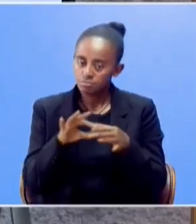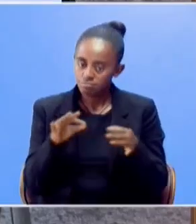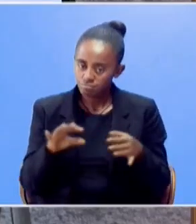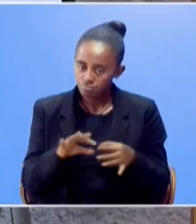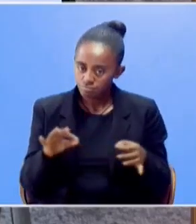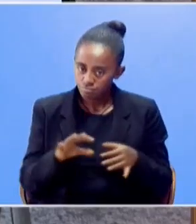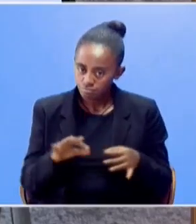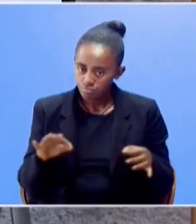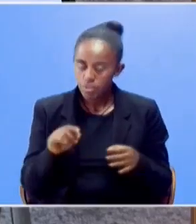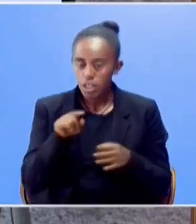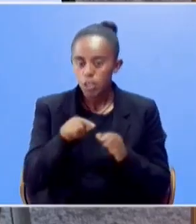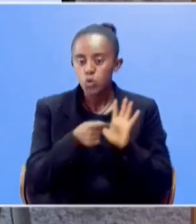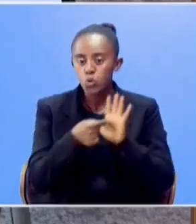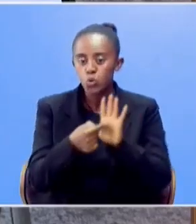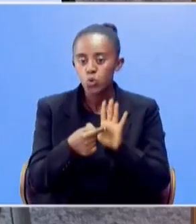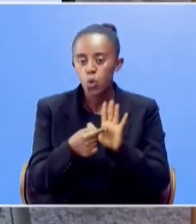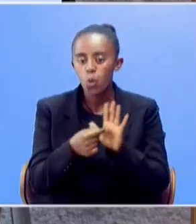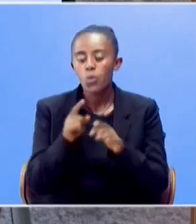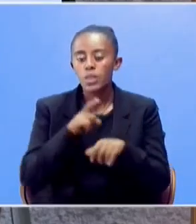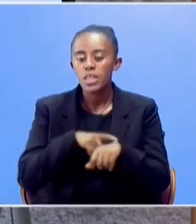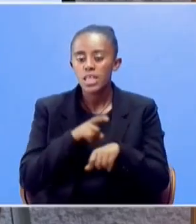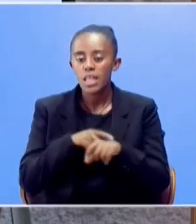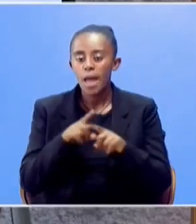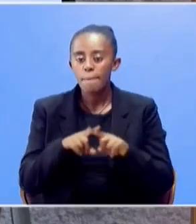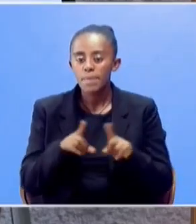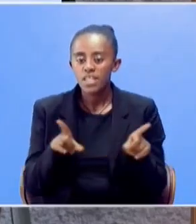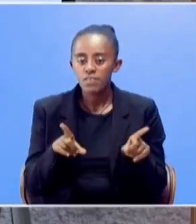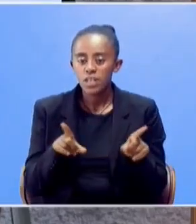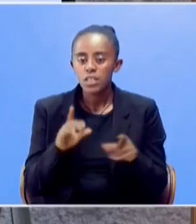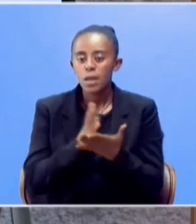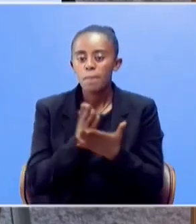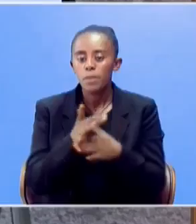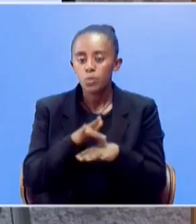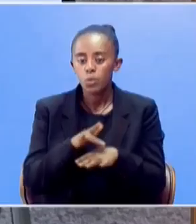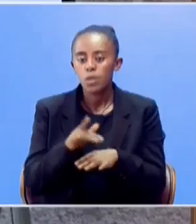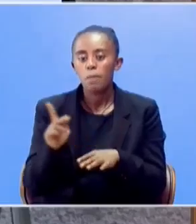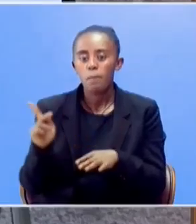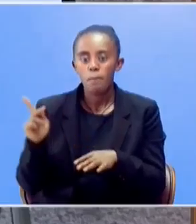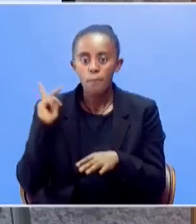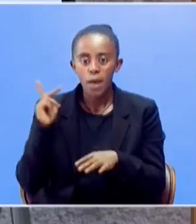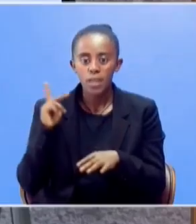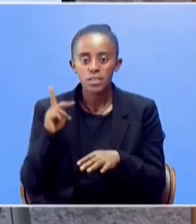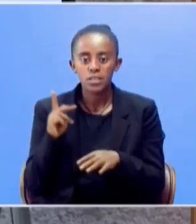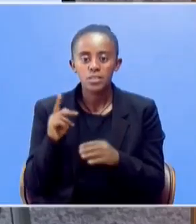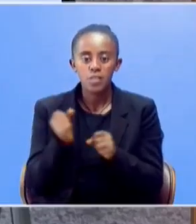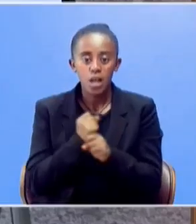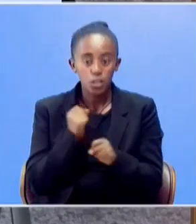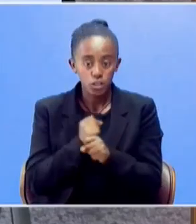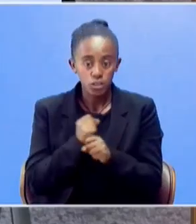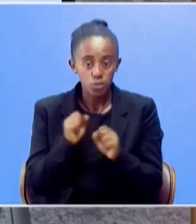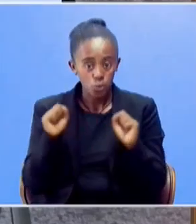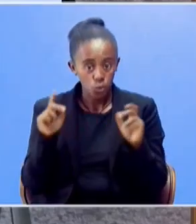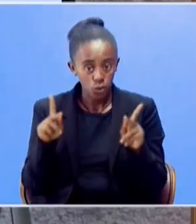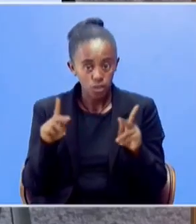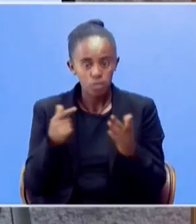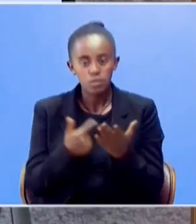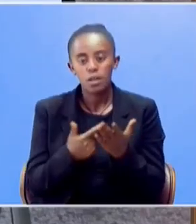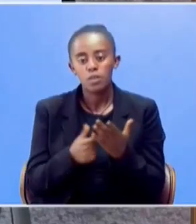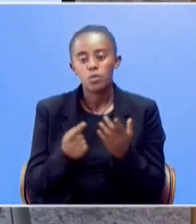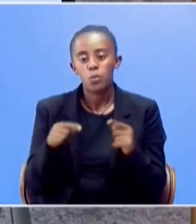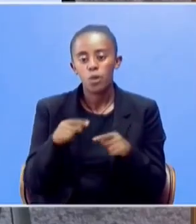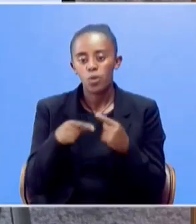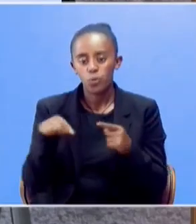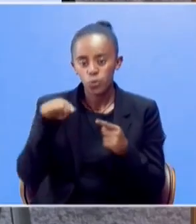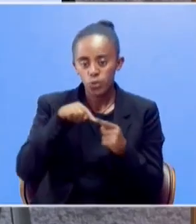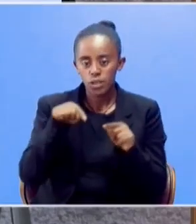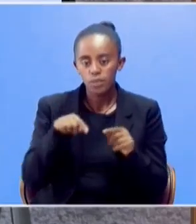then you show us the time difference between two past actions. Okay? That's what we're going to do after